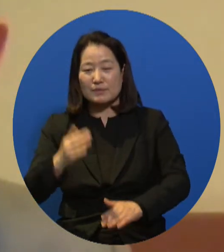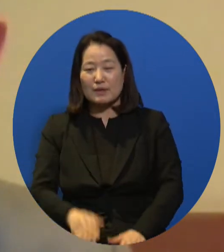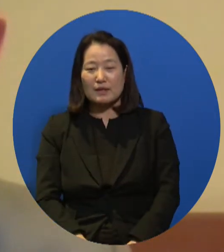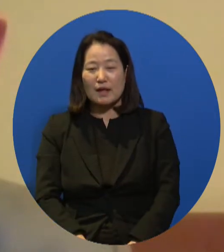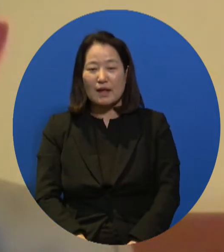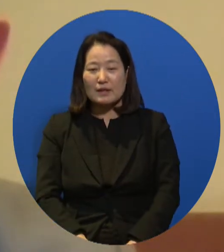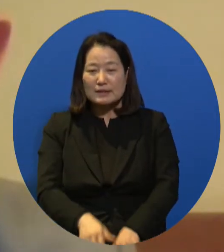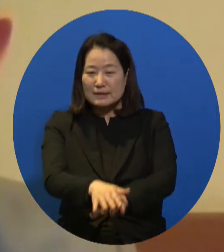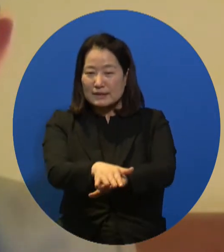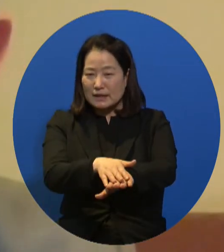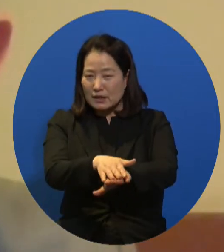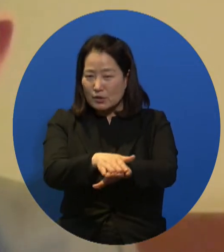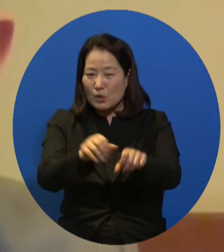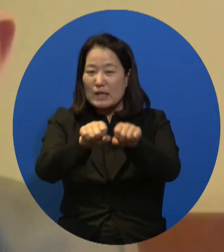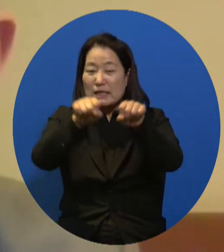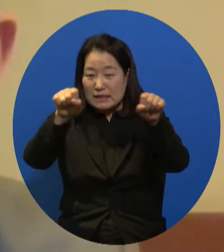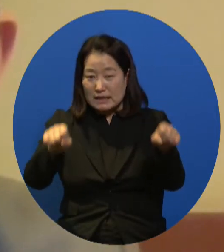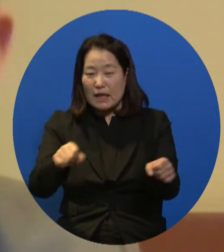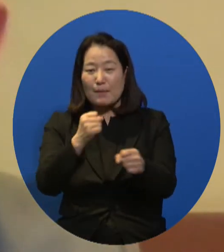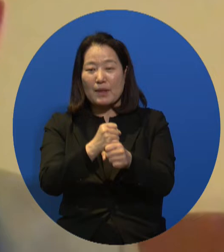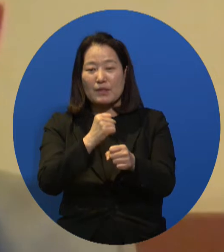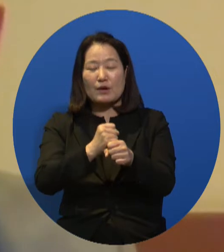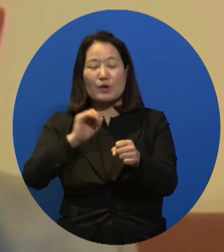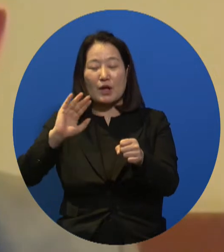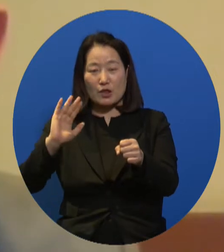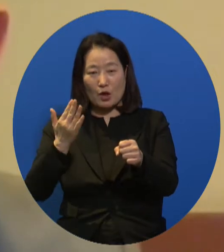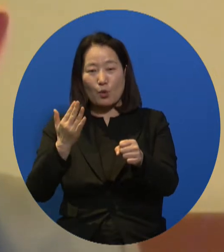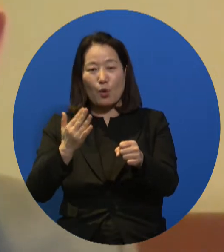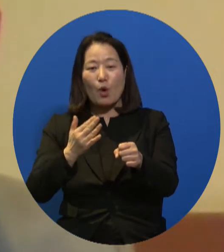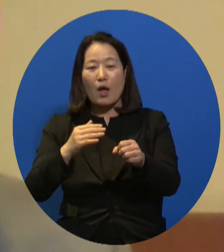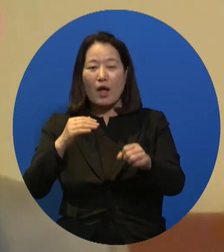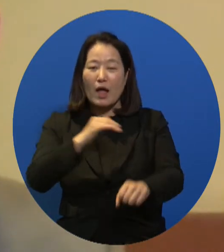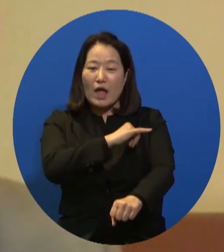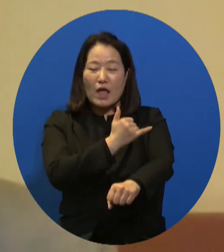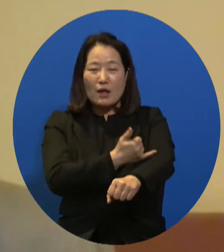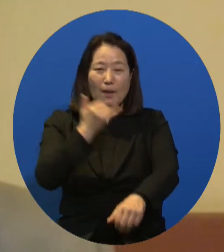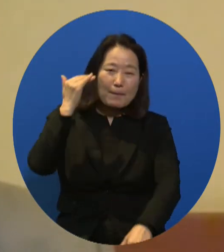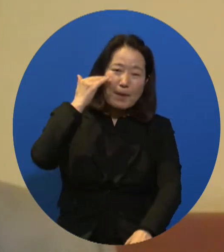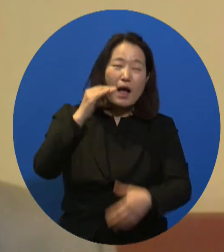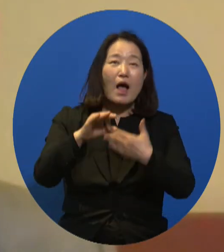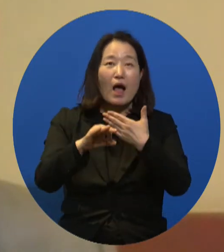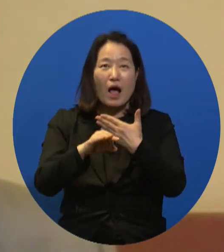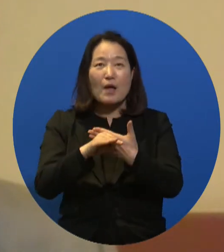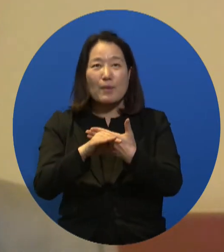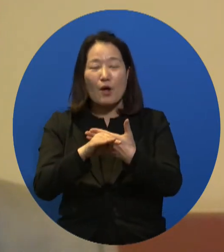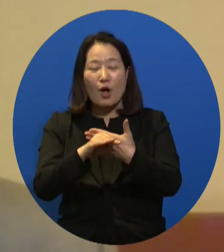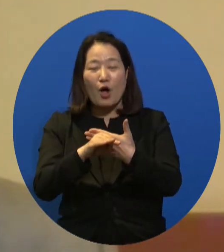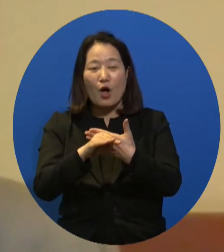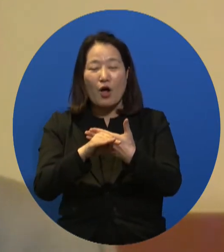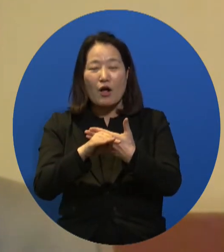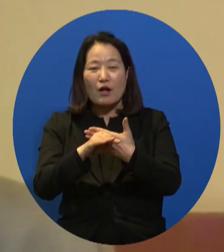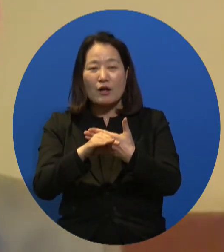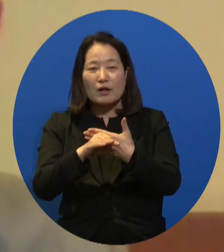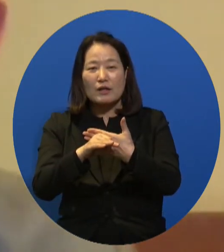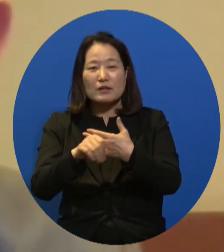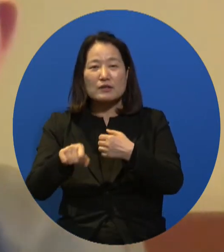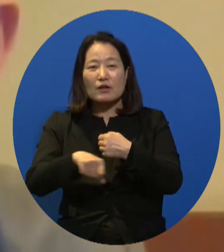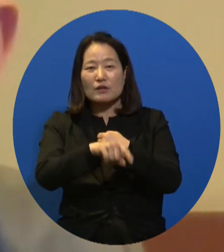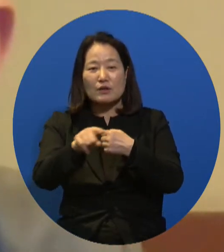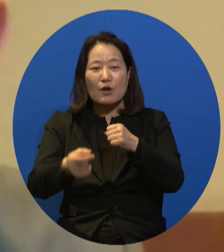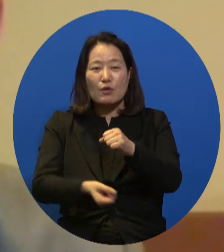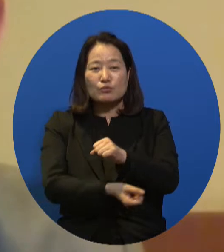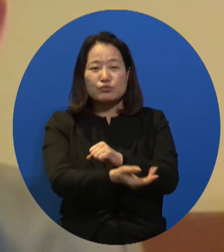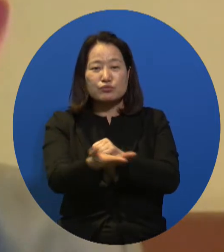large numbers of persons with disabilities, or indeed particularly marginalized populations within